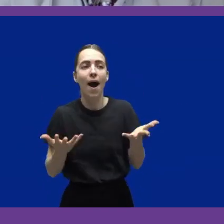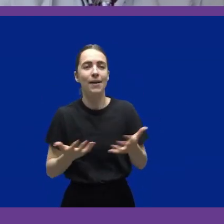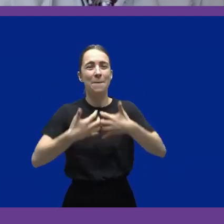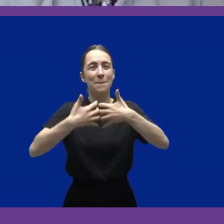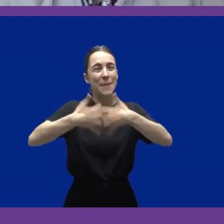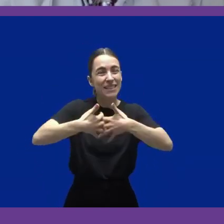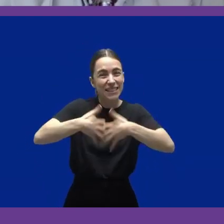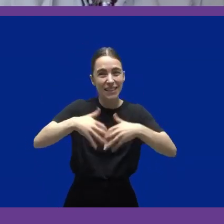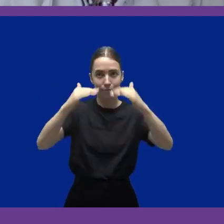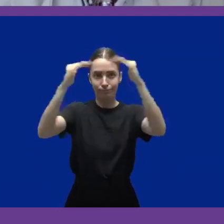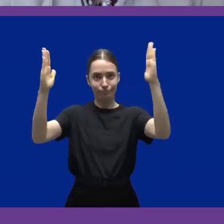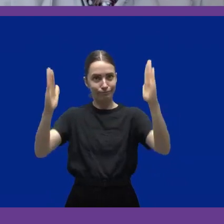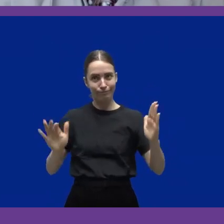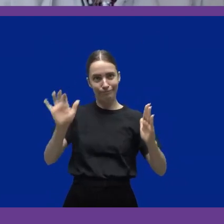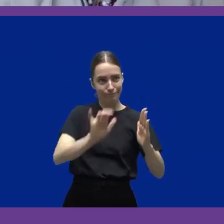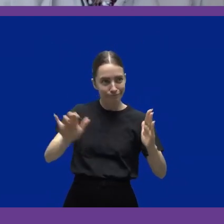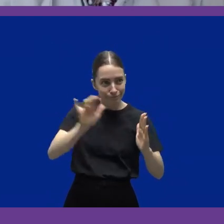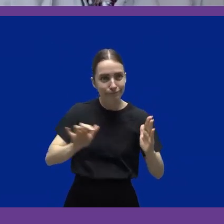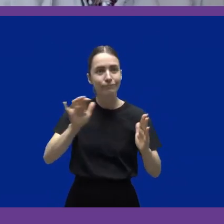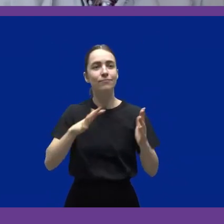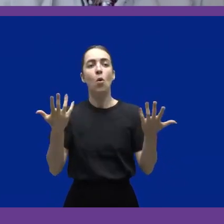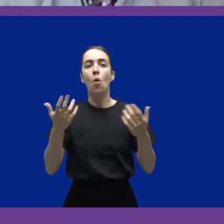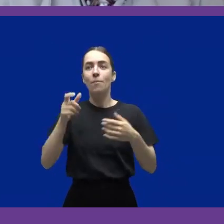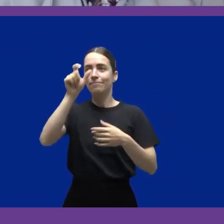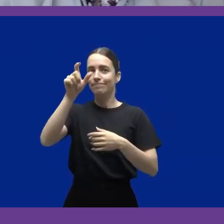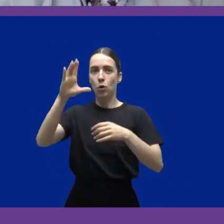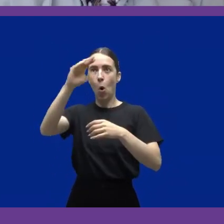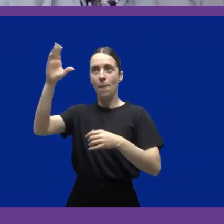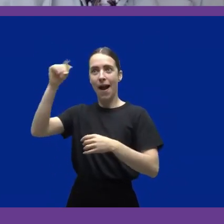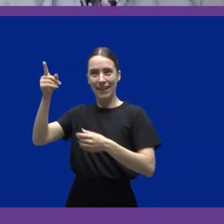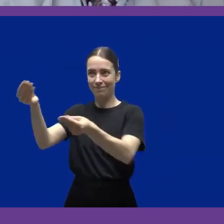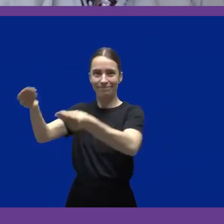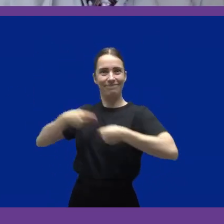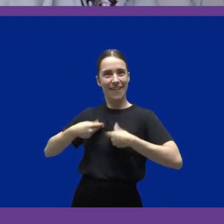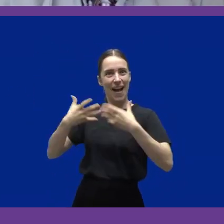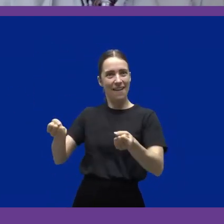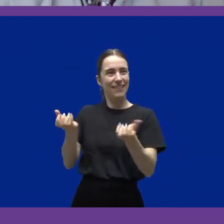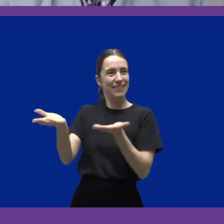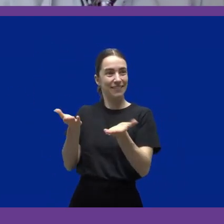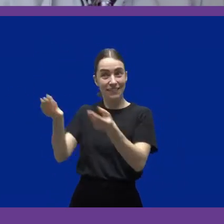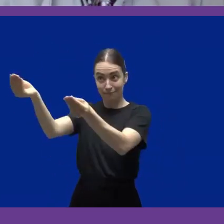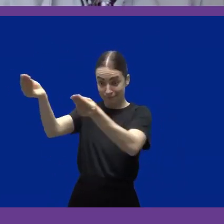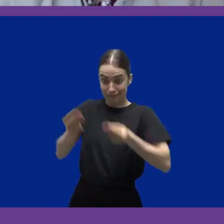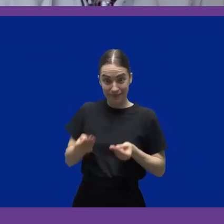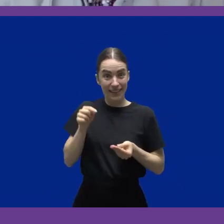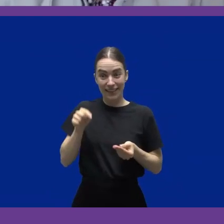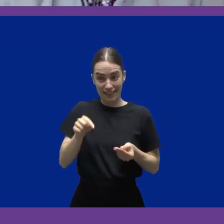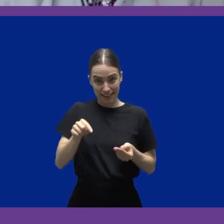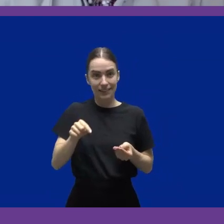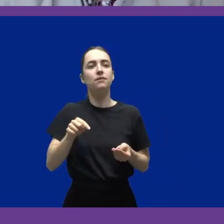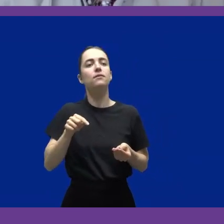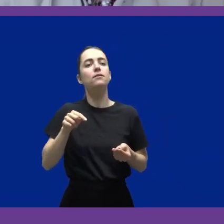enterprises, the one that have less than 10 employees and that a turnover that is under 2 million. Offering services